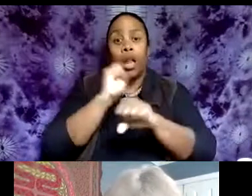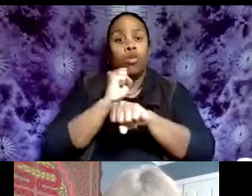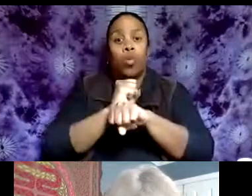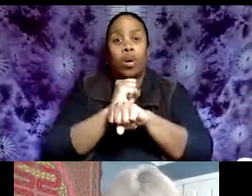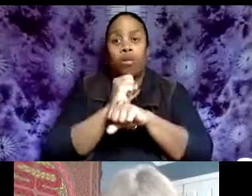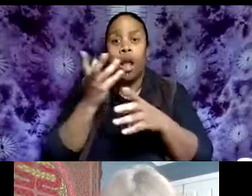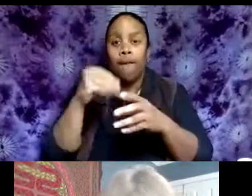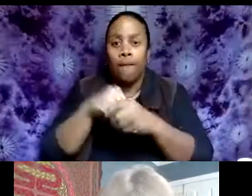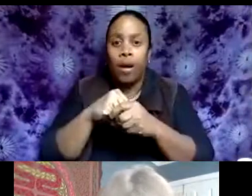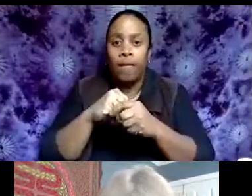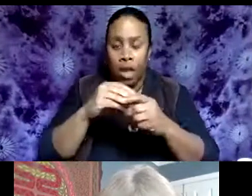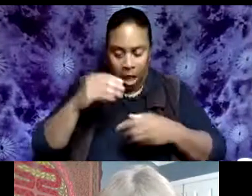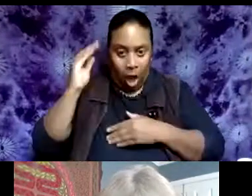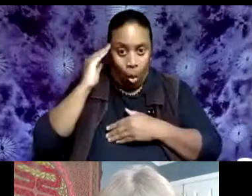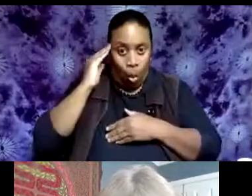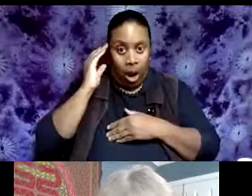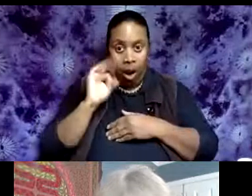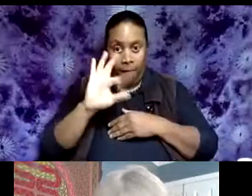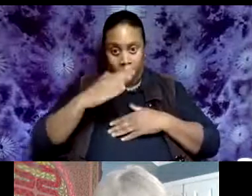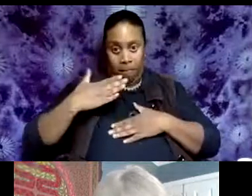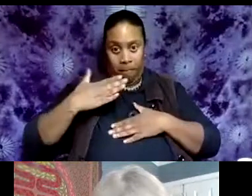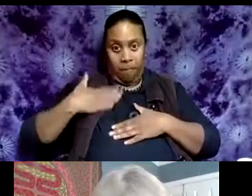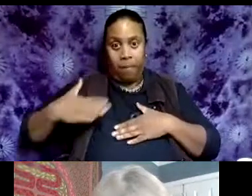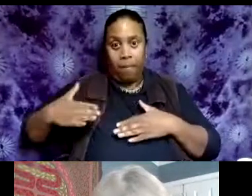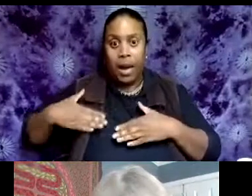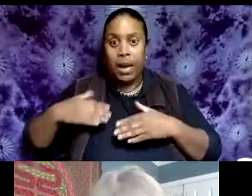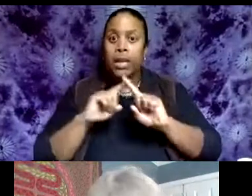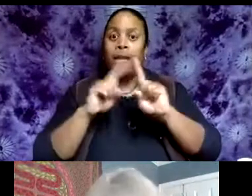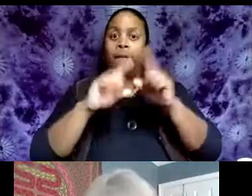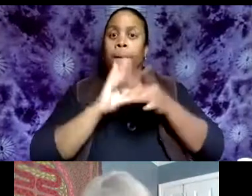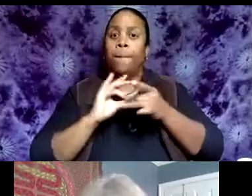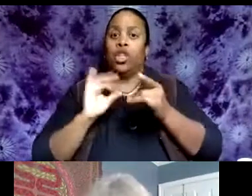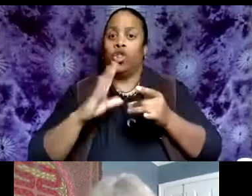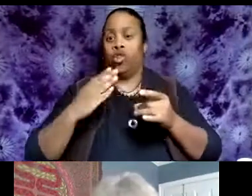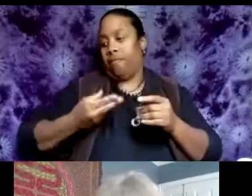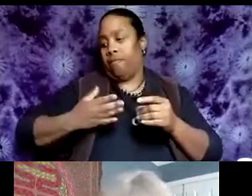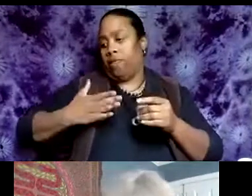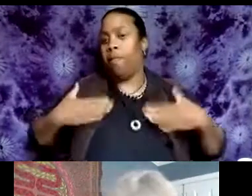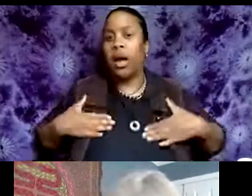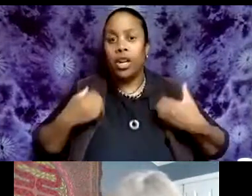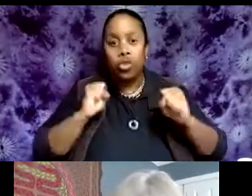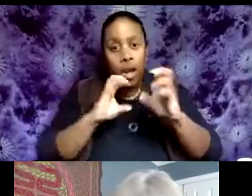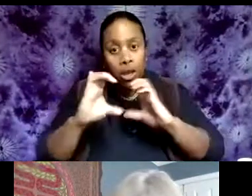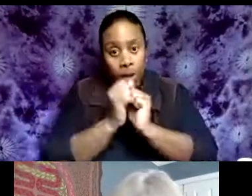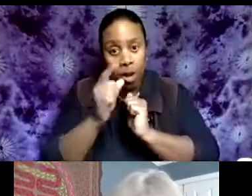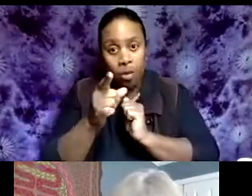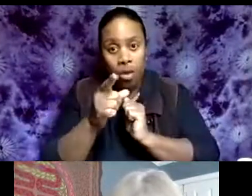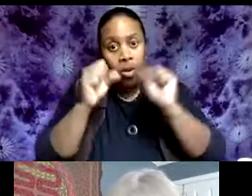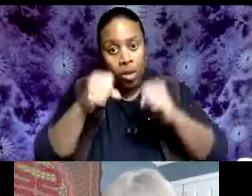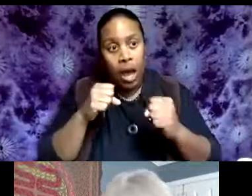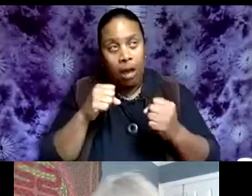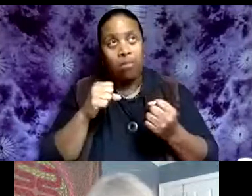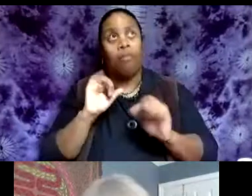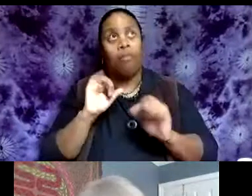is awareness of the body. So being more aware of your body and the messages that your body is giving you so that you can respond in the moment. And then also you're able to be